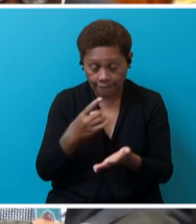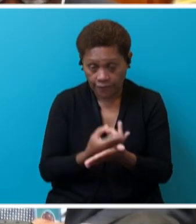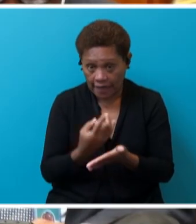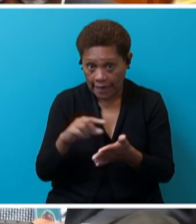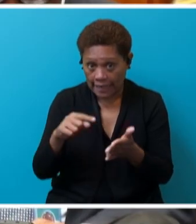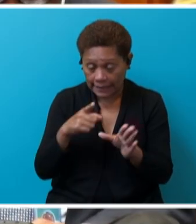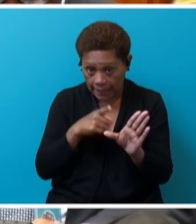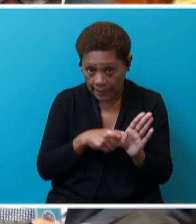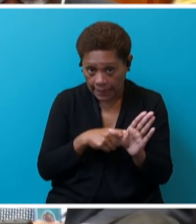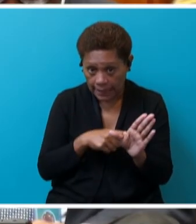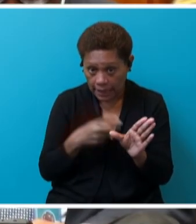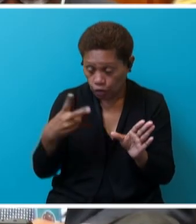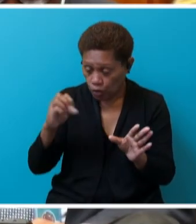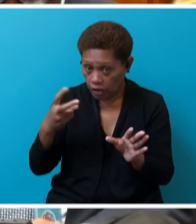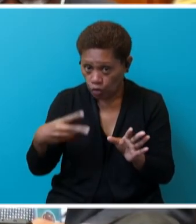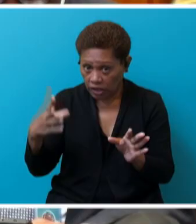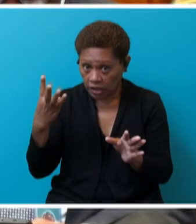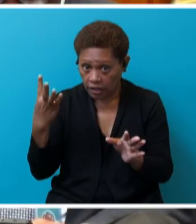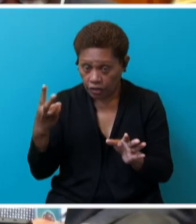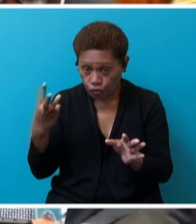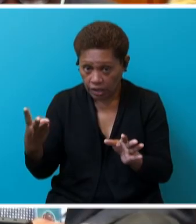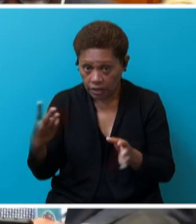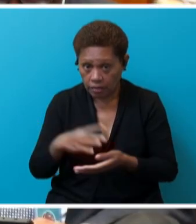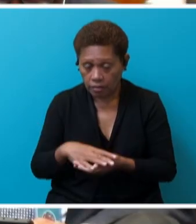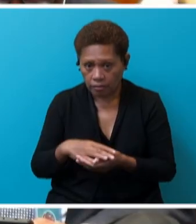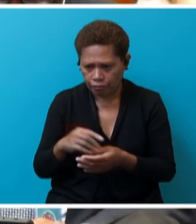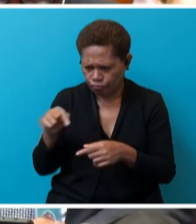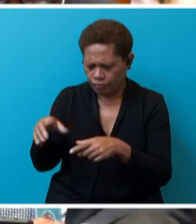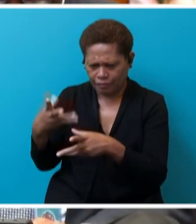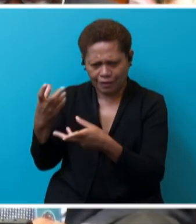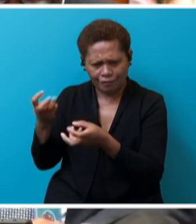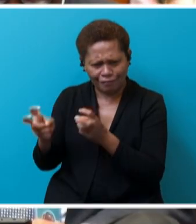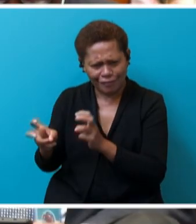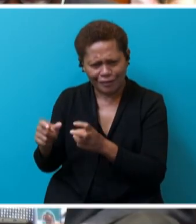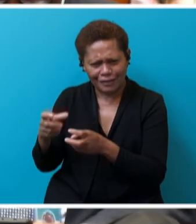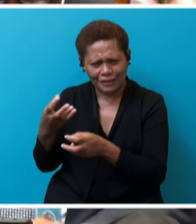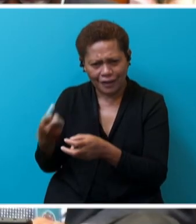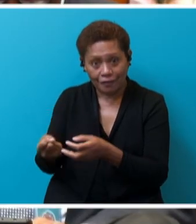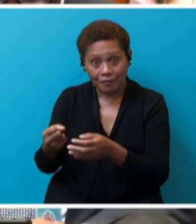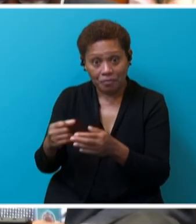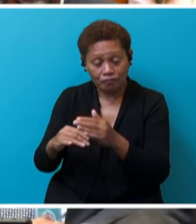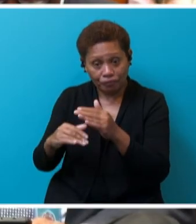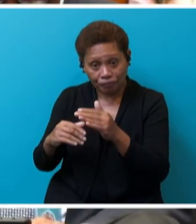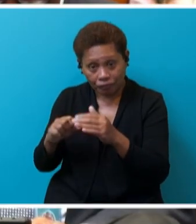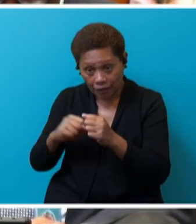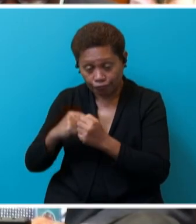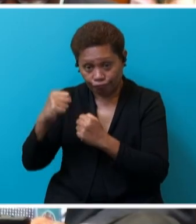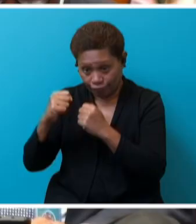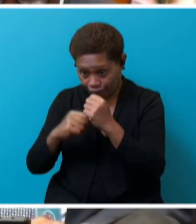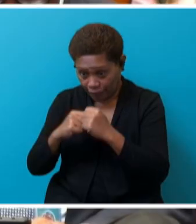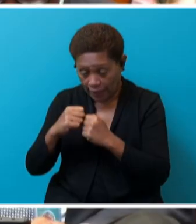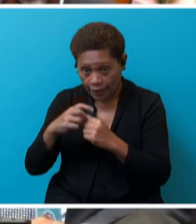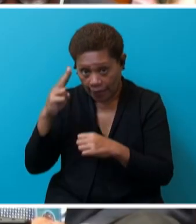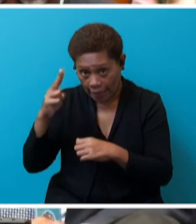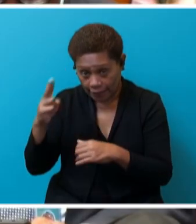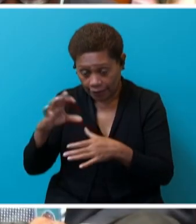2022-23 marked a crucial turning point by the Water Authority of Fiji, a year of rebuilding momentum and reaffirming our national commitment to